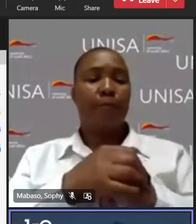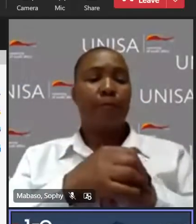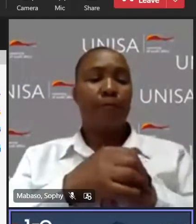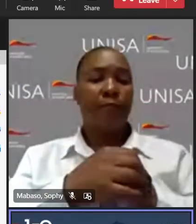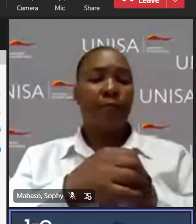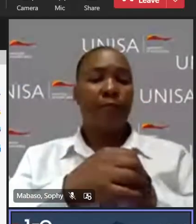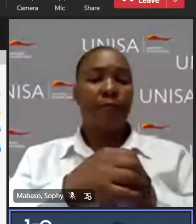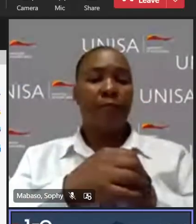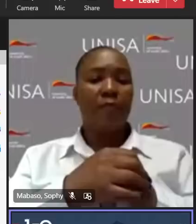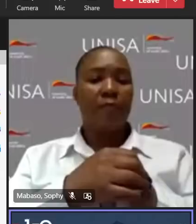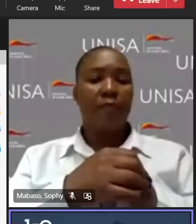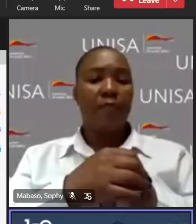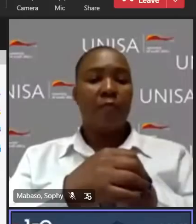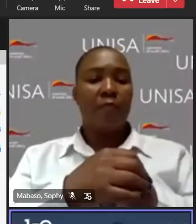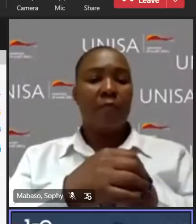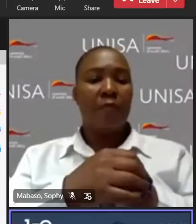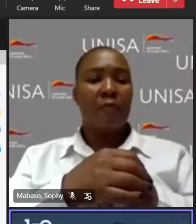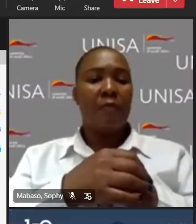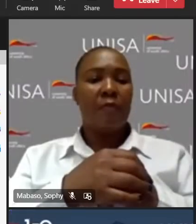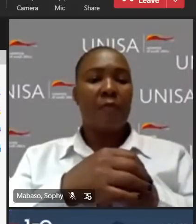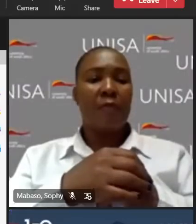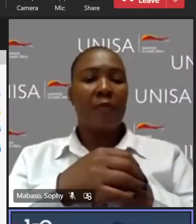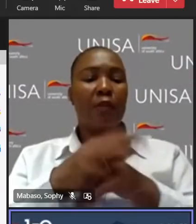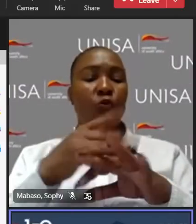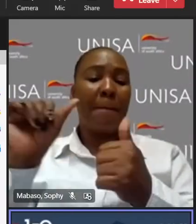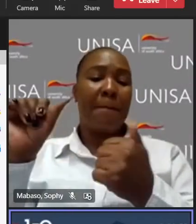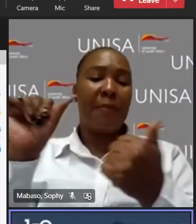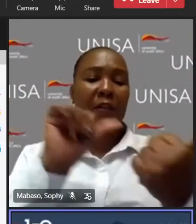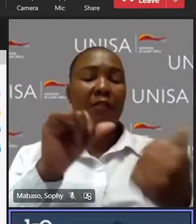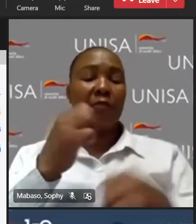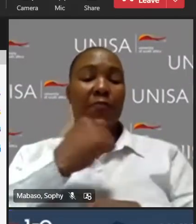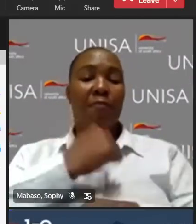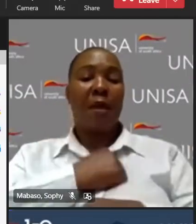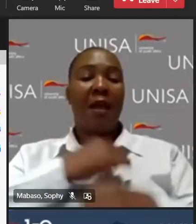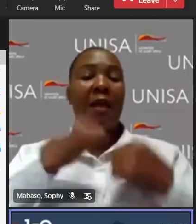But let's go back to my admin.